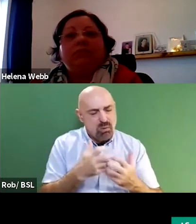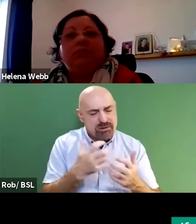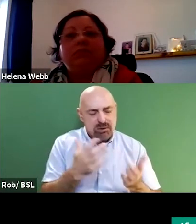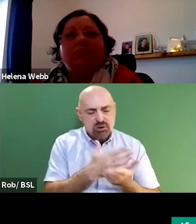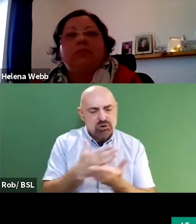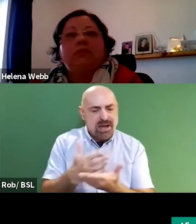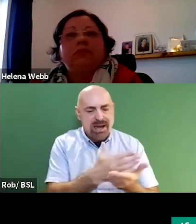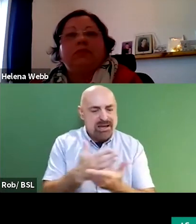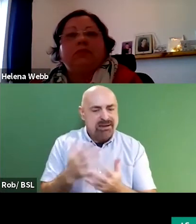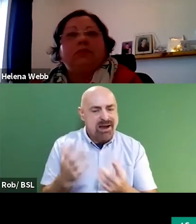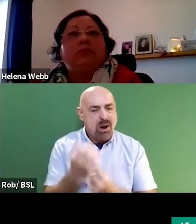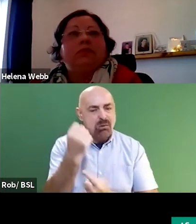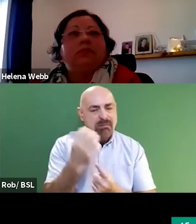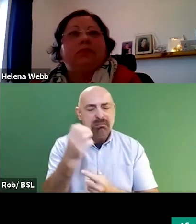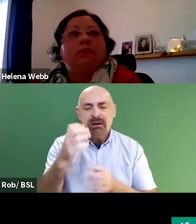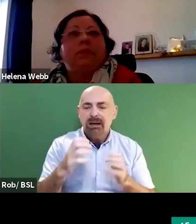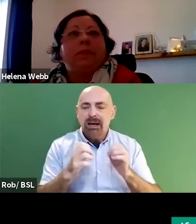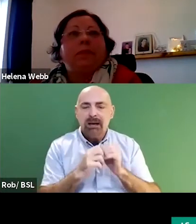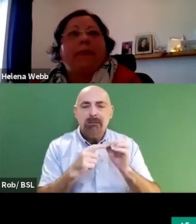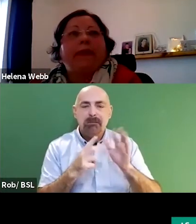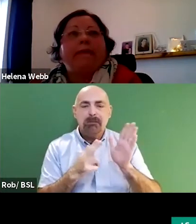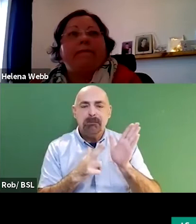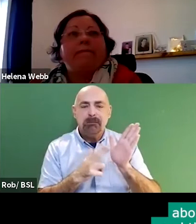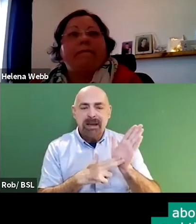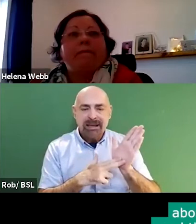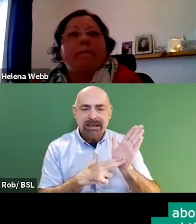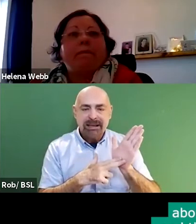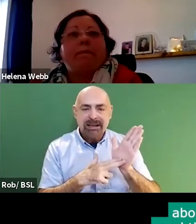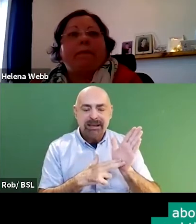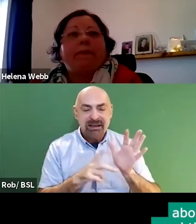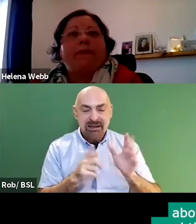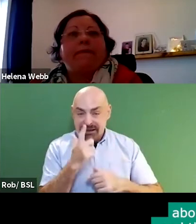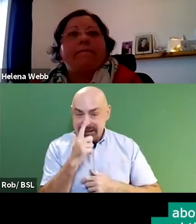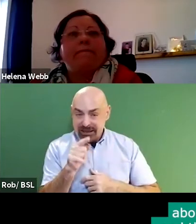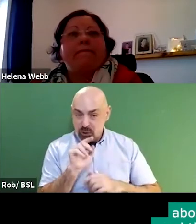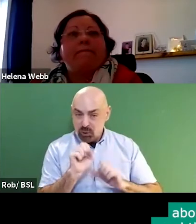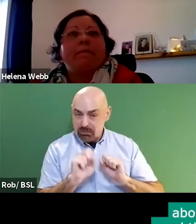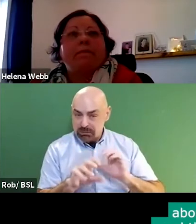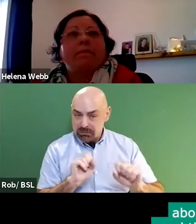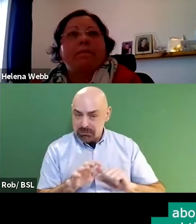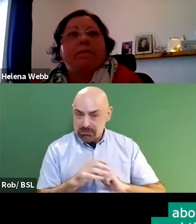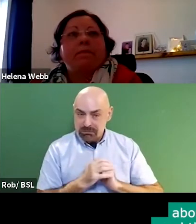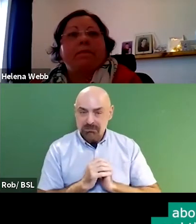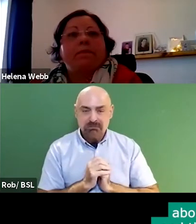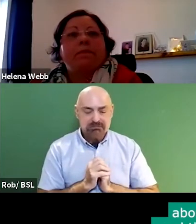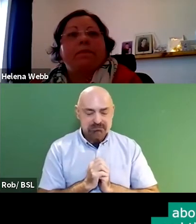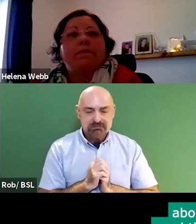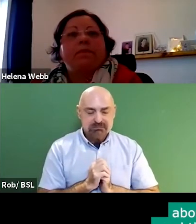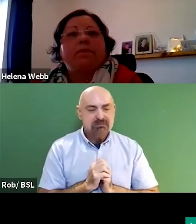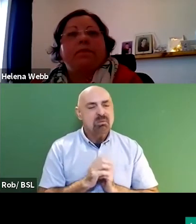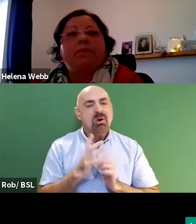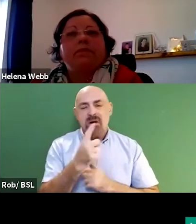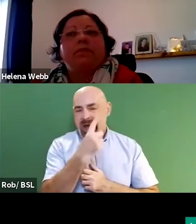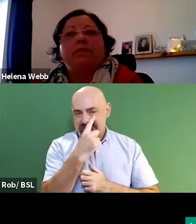I wonder if, Ben, if you would be happy to talk a little bit about that from an evidence perspective, and then perhaps we can go back